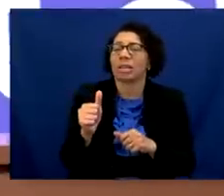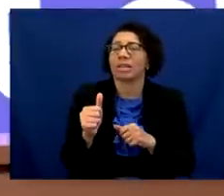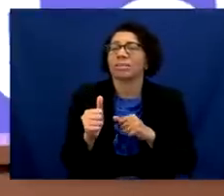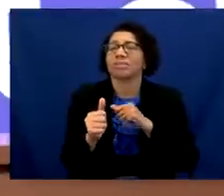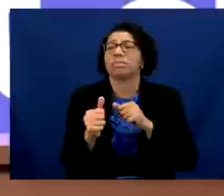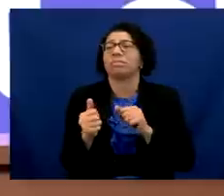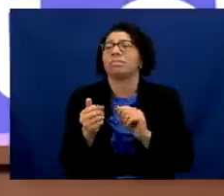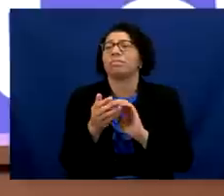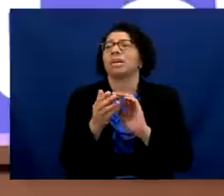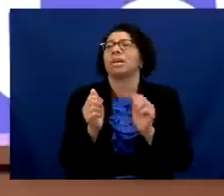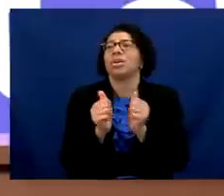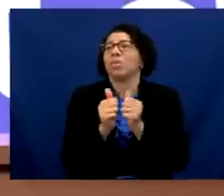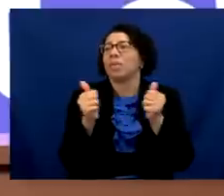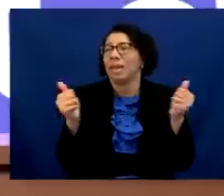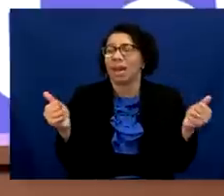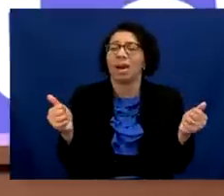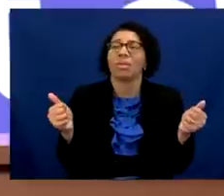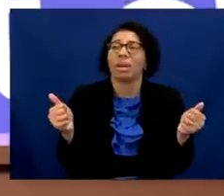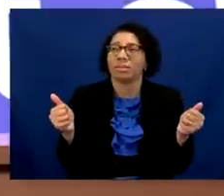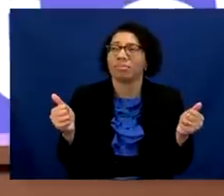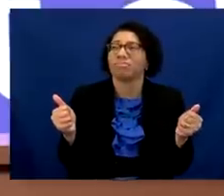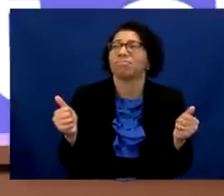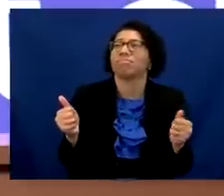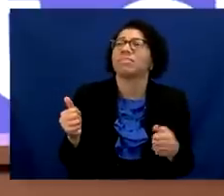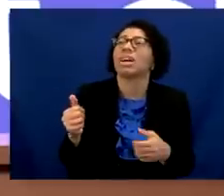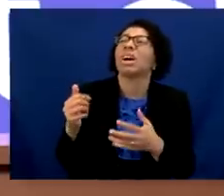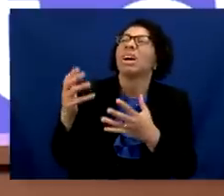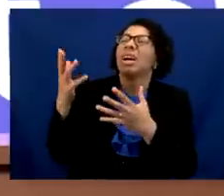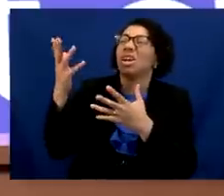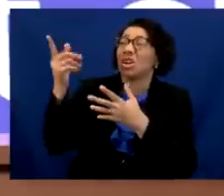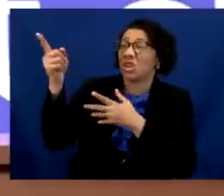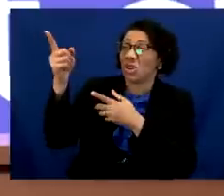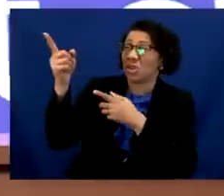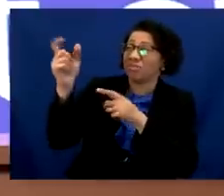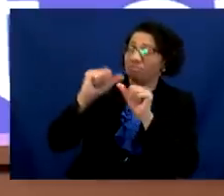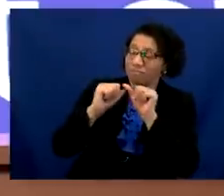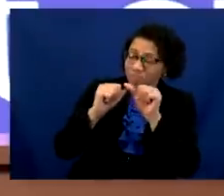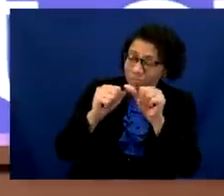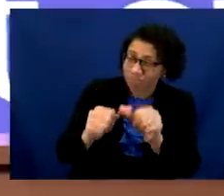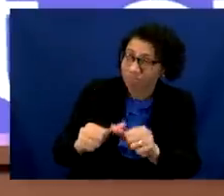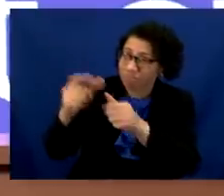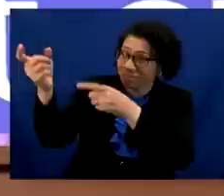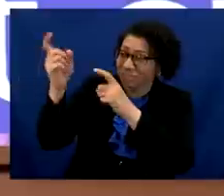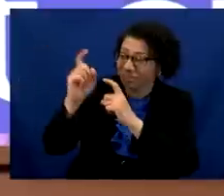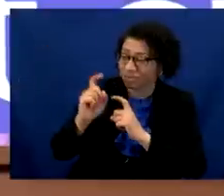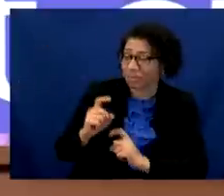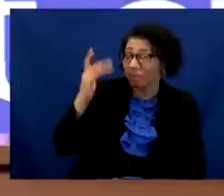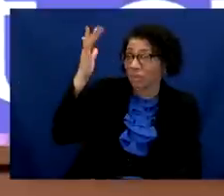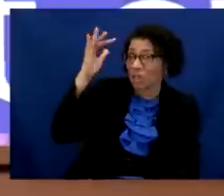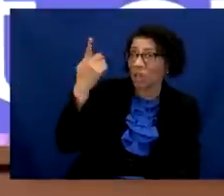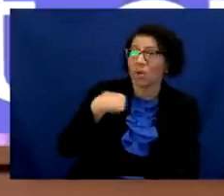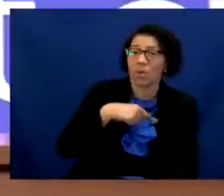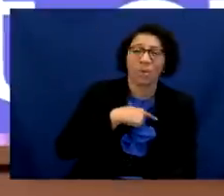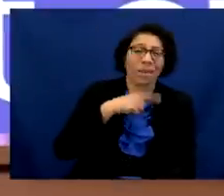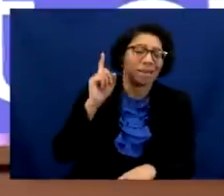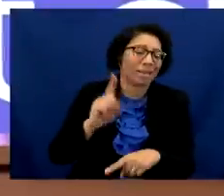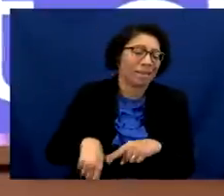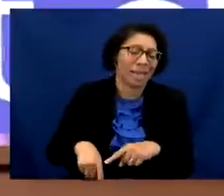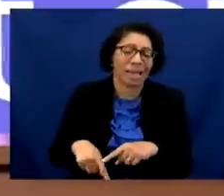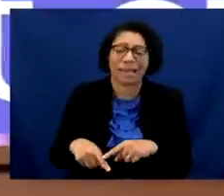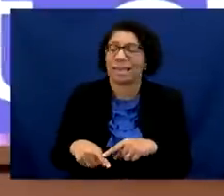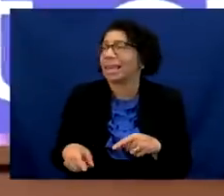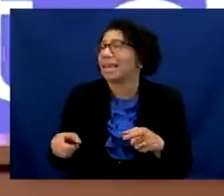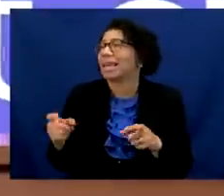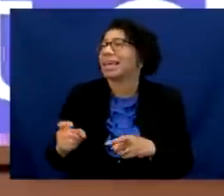be blessed as you give them some 30, some 60, some 100-fold. So we will always have the testimony of our elders. We can't beat